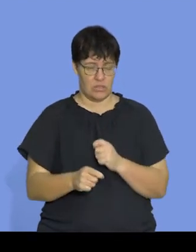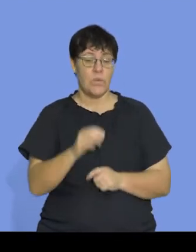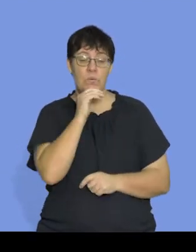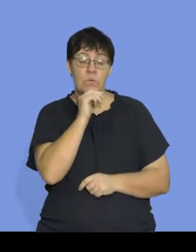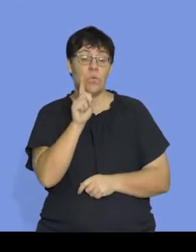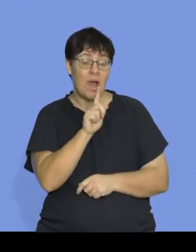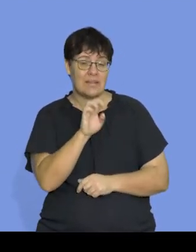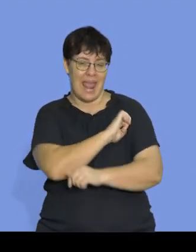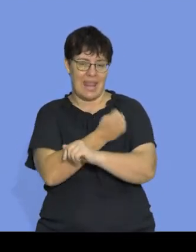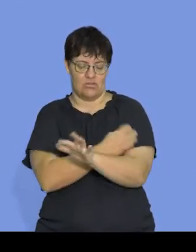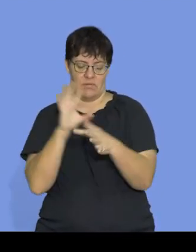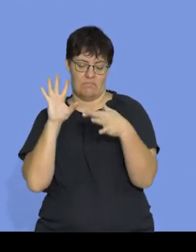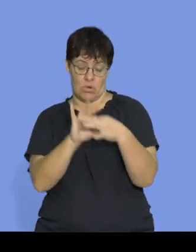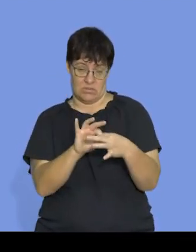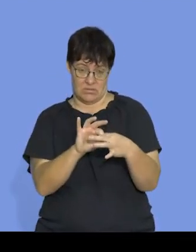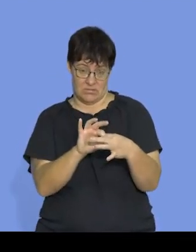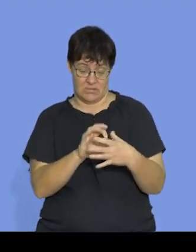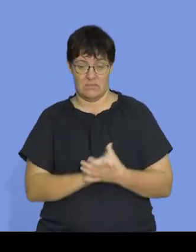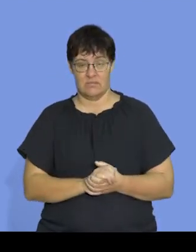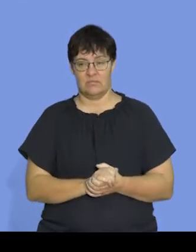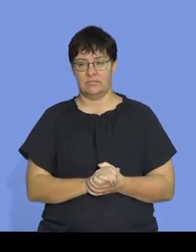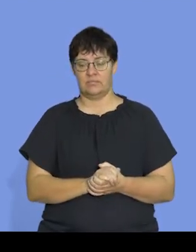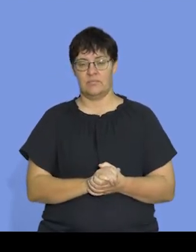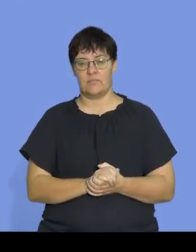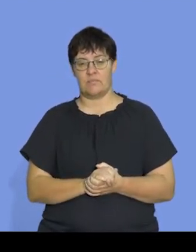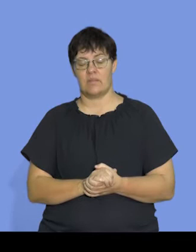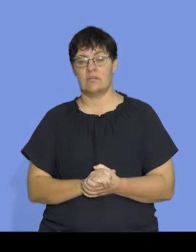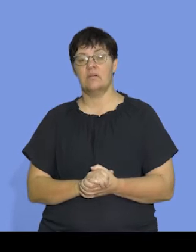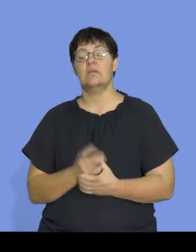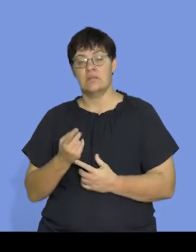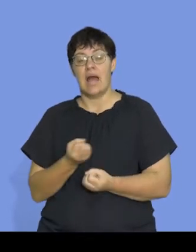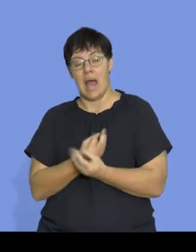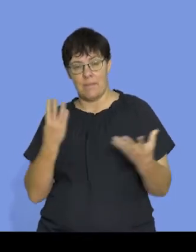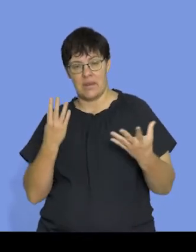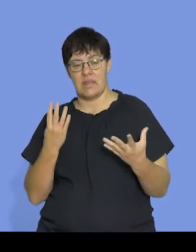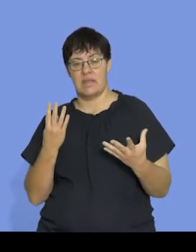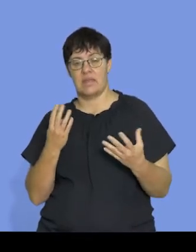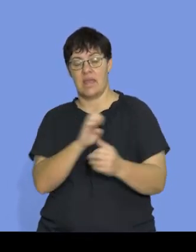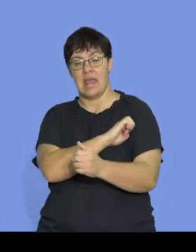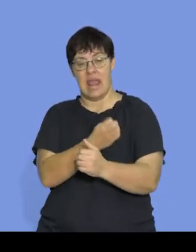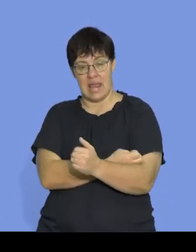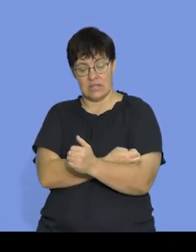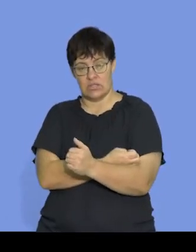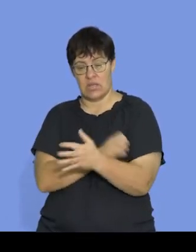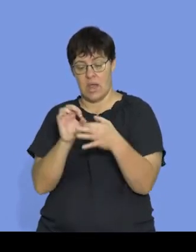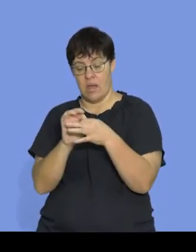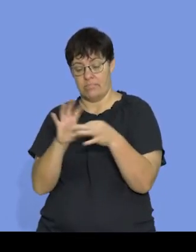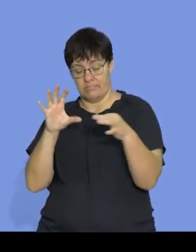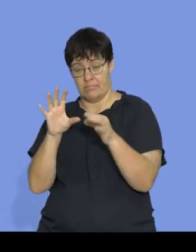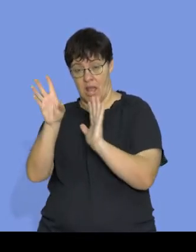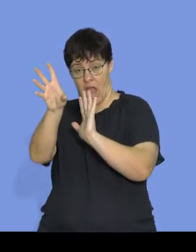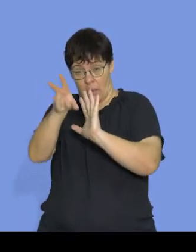energy, we understand that it is the amount of energy either absorbed when a bond is